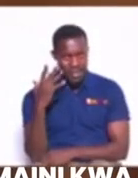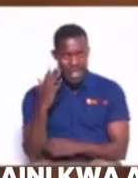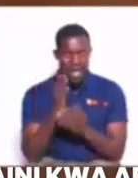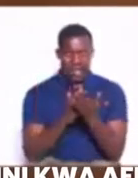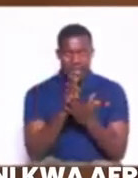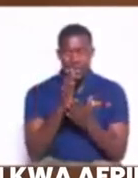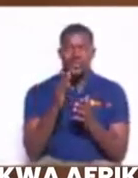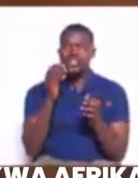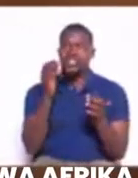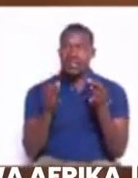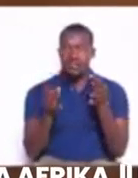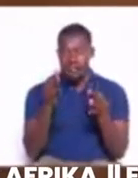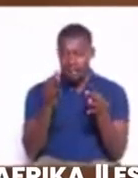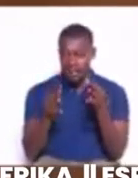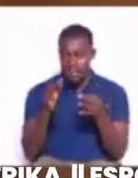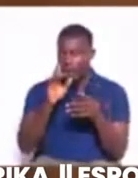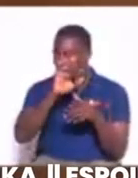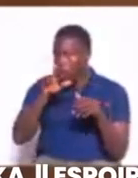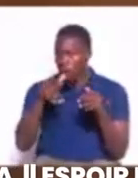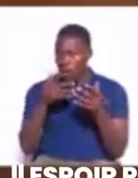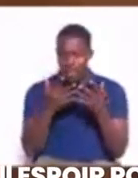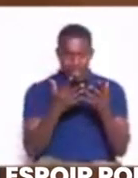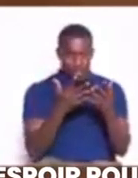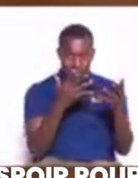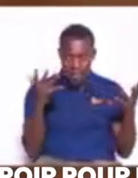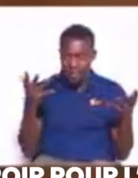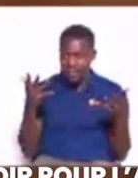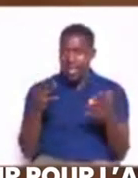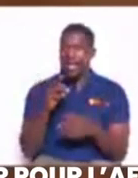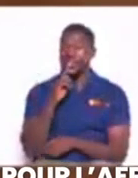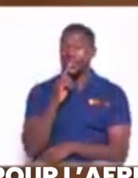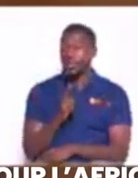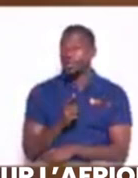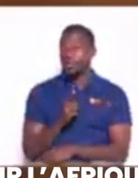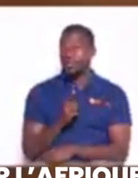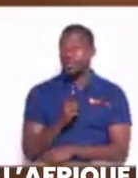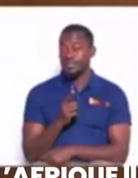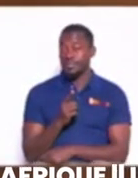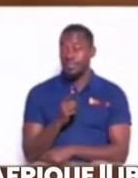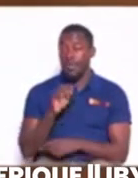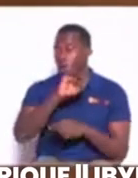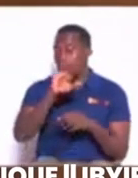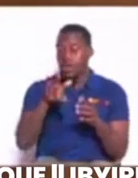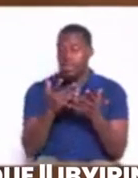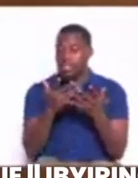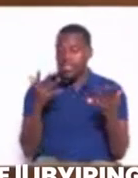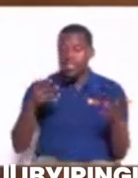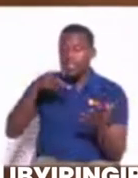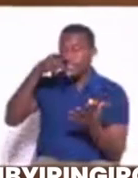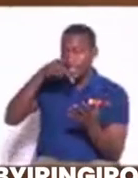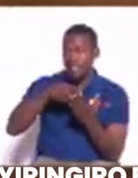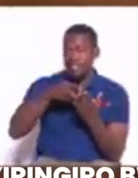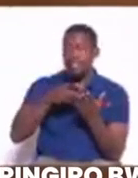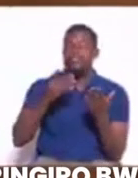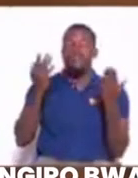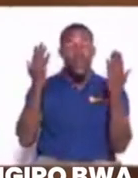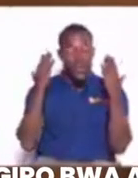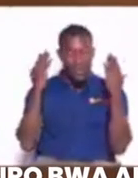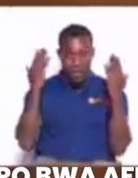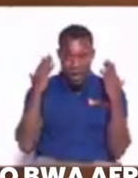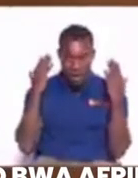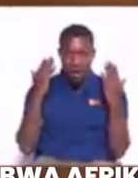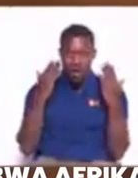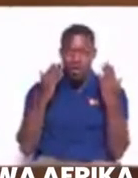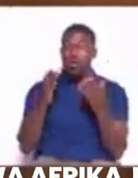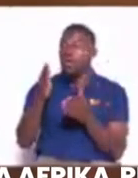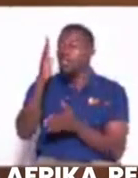his precepts, that's all his commandments, are sure. They stand fast forever and ever.